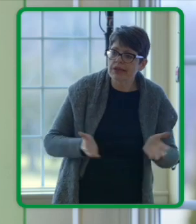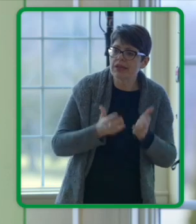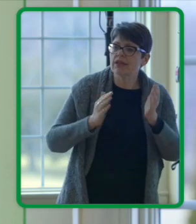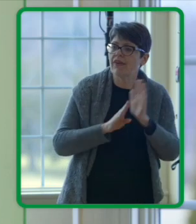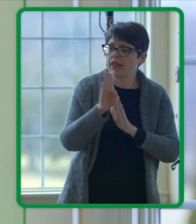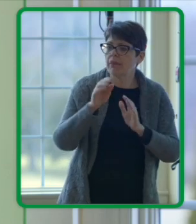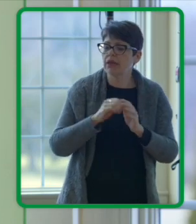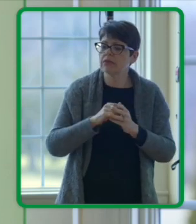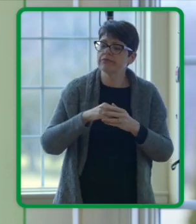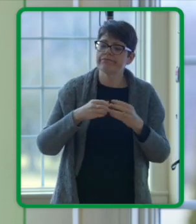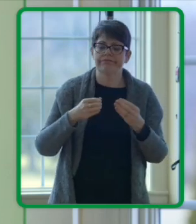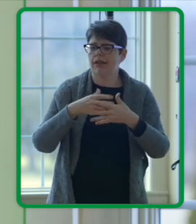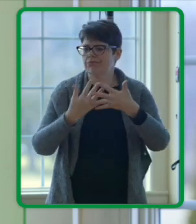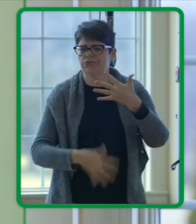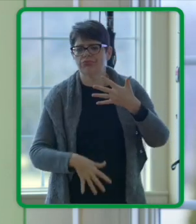more.